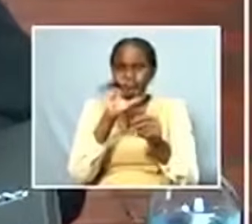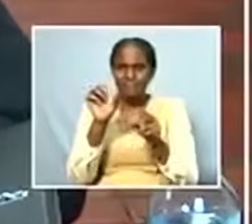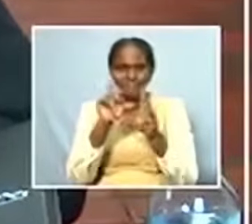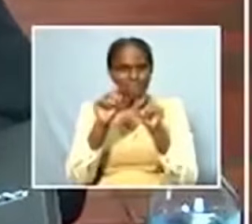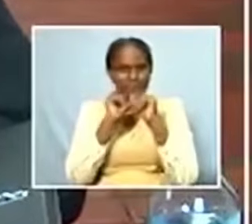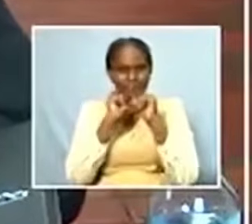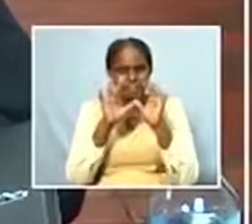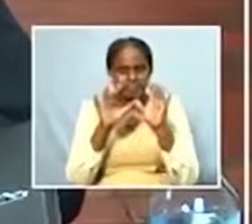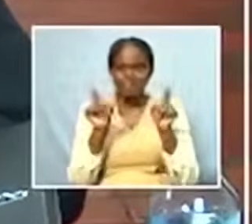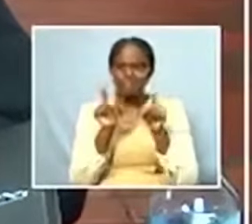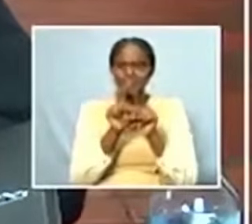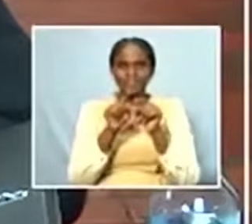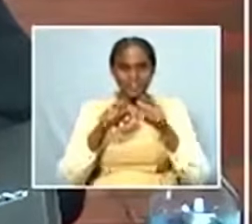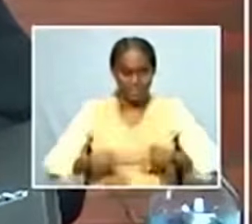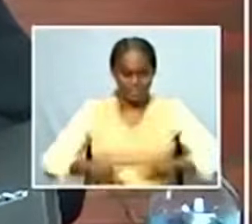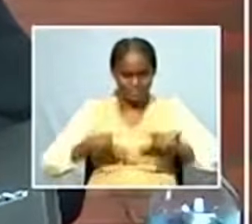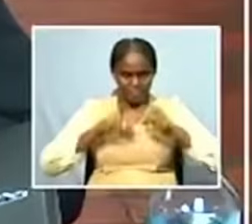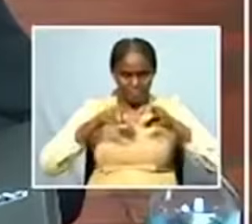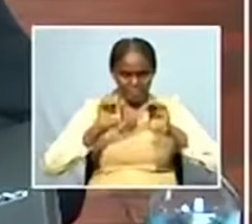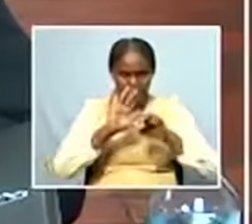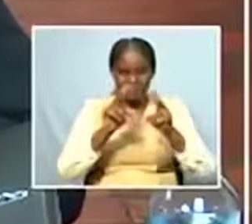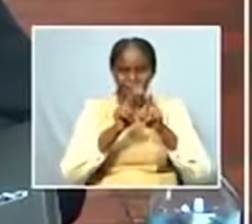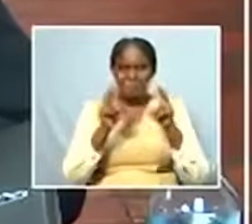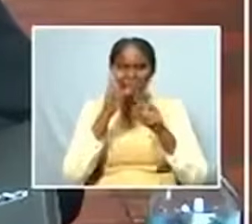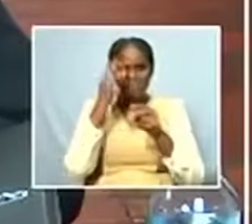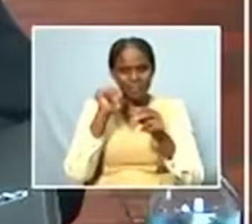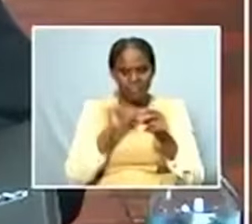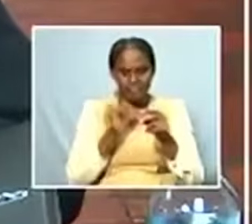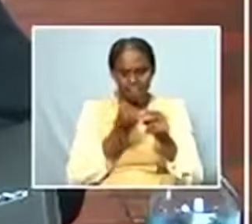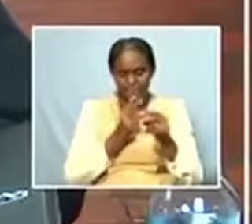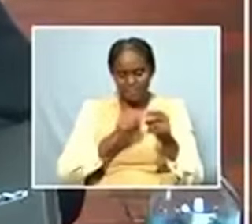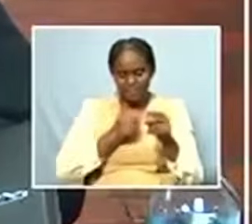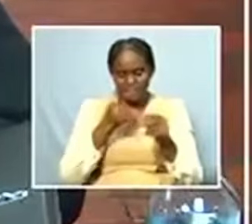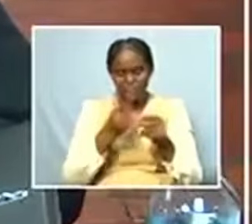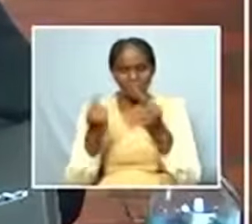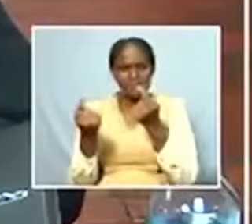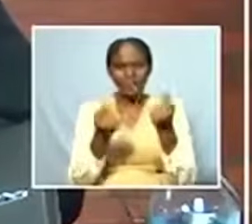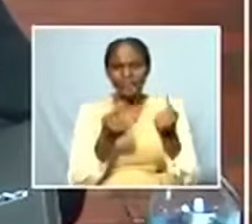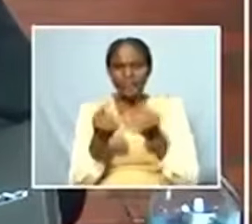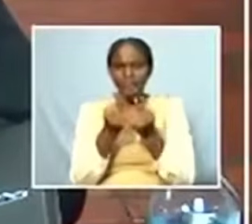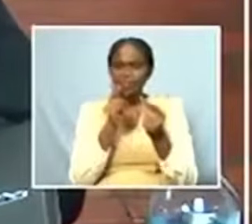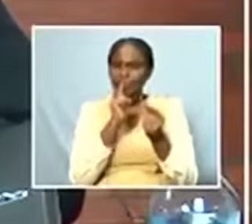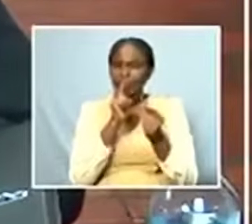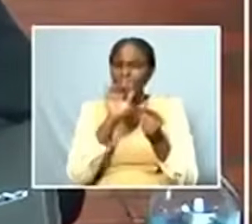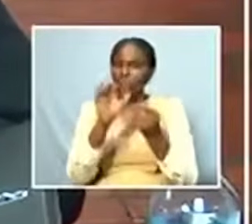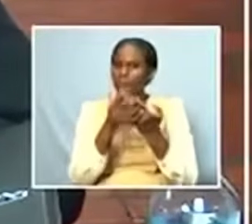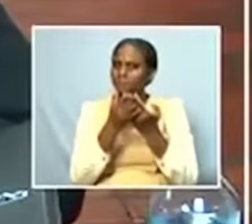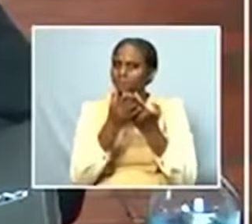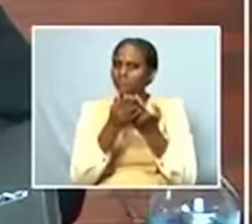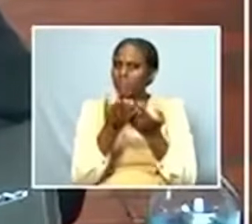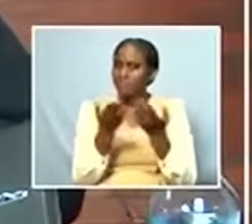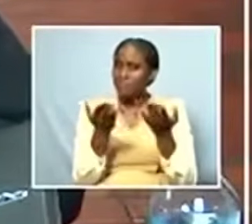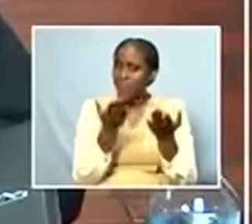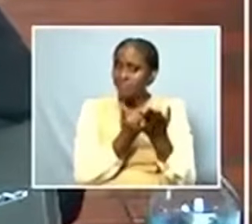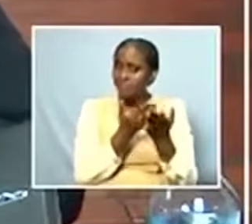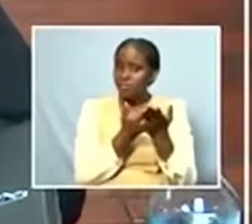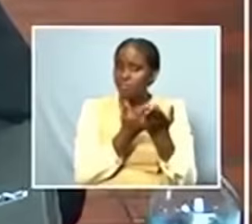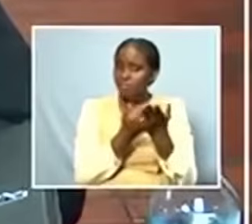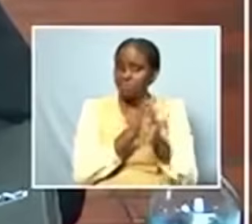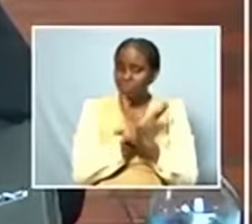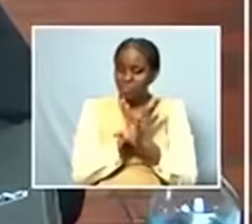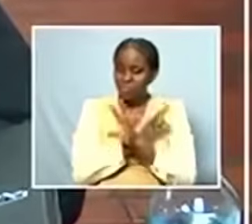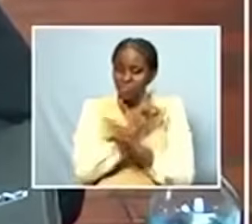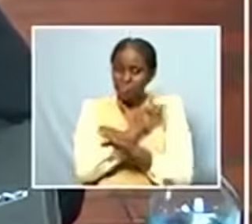nothing. And the life continues. So why do we have this situation? Is it your submission that